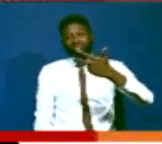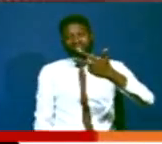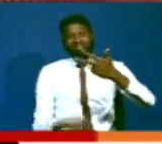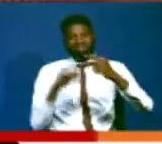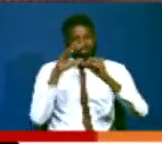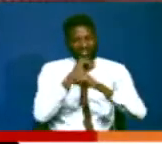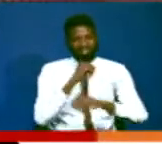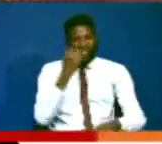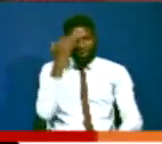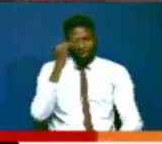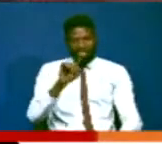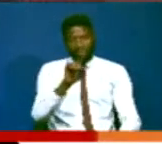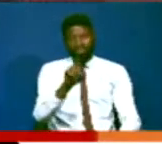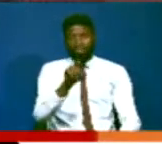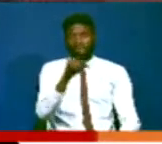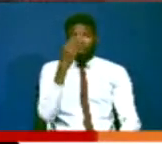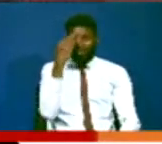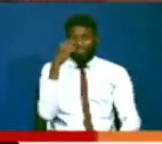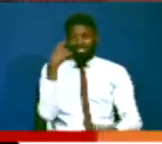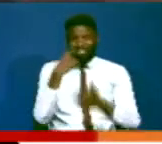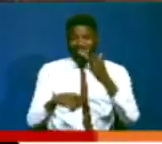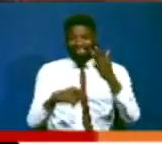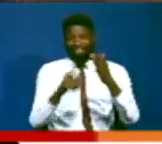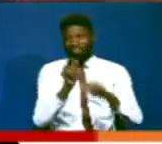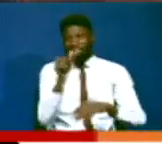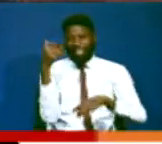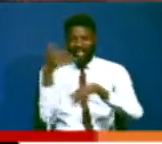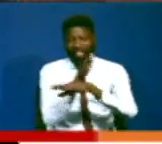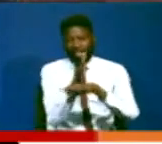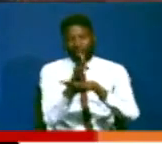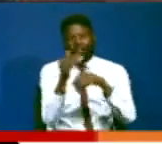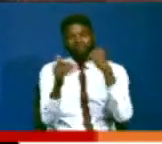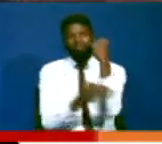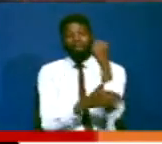tax evasion in itself is a bad thing. But tax avoidance is not a bad thing.